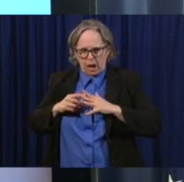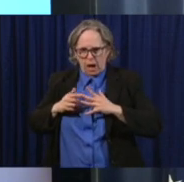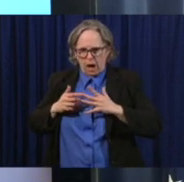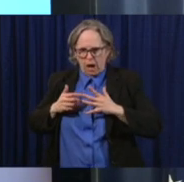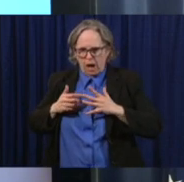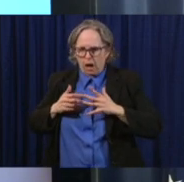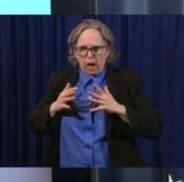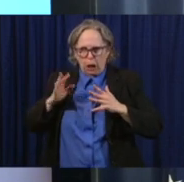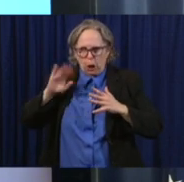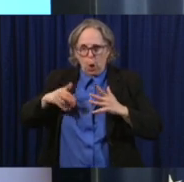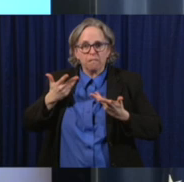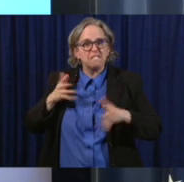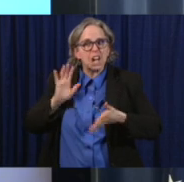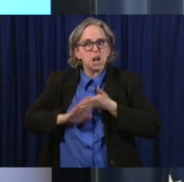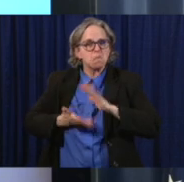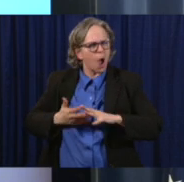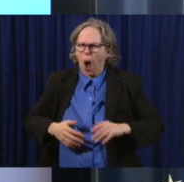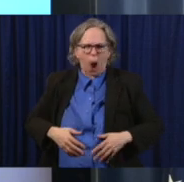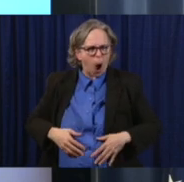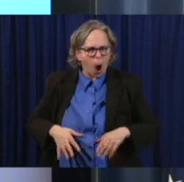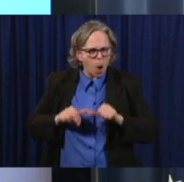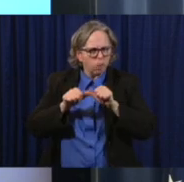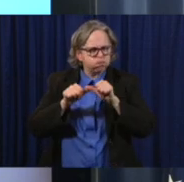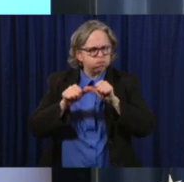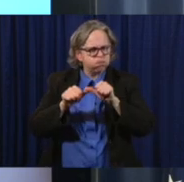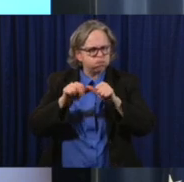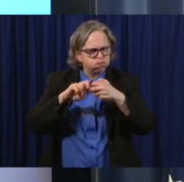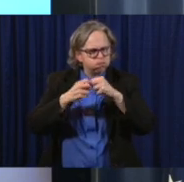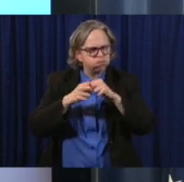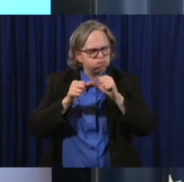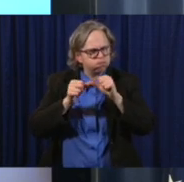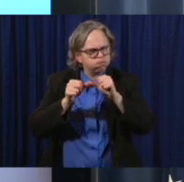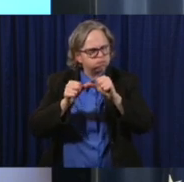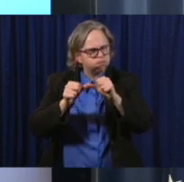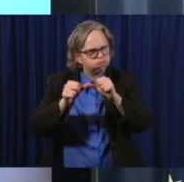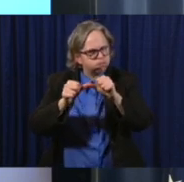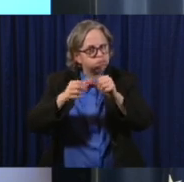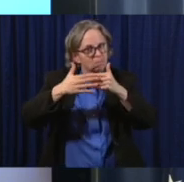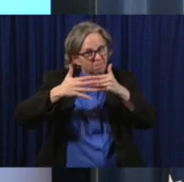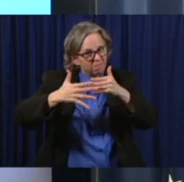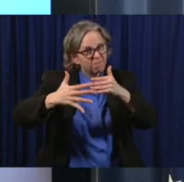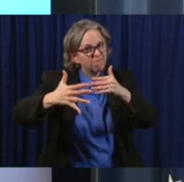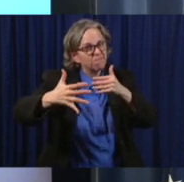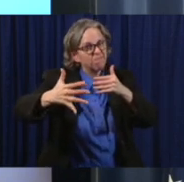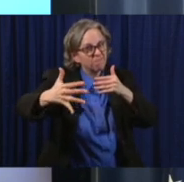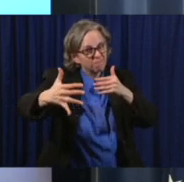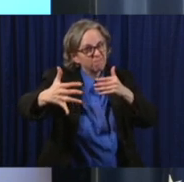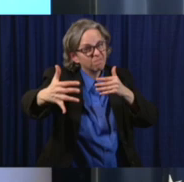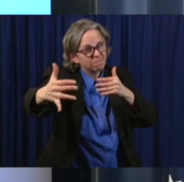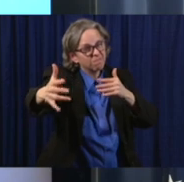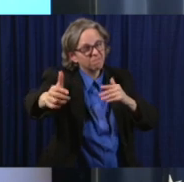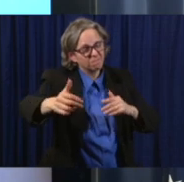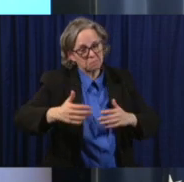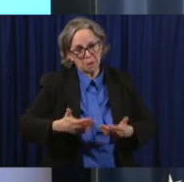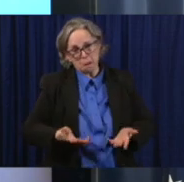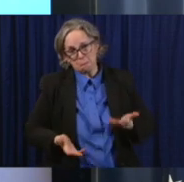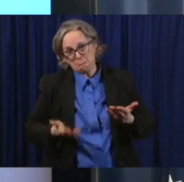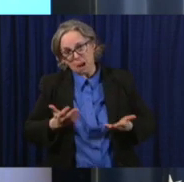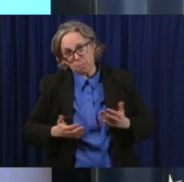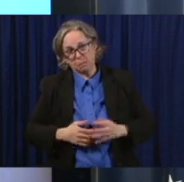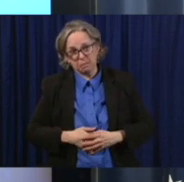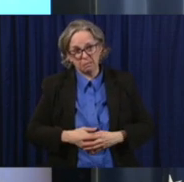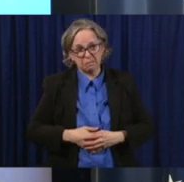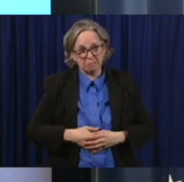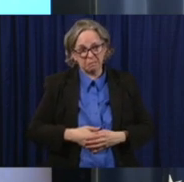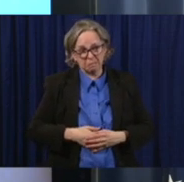work with, this is going to be an area where we're going to be paying particular attention probably through the time that we have